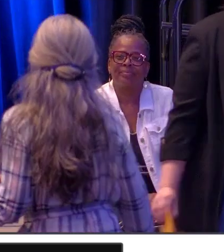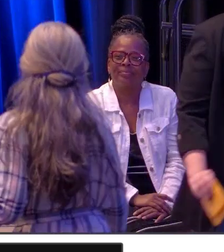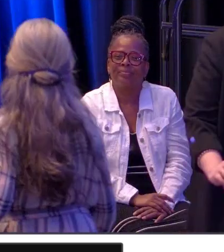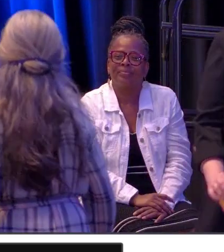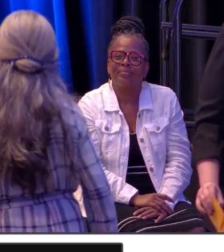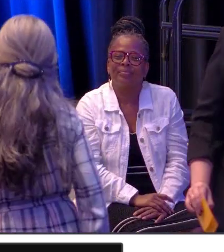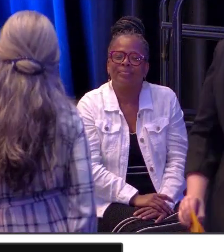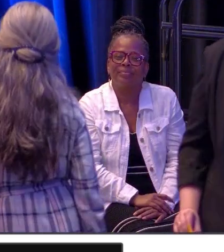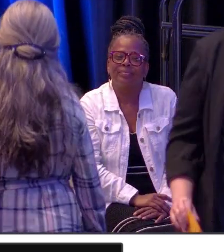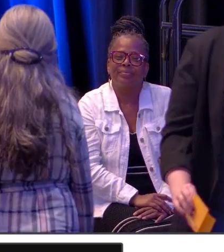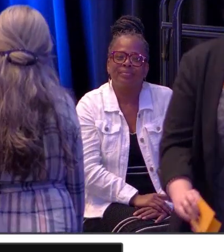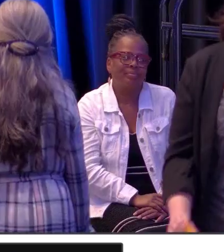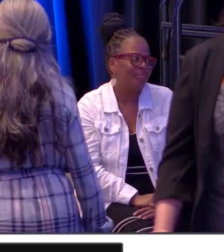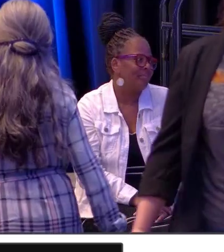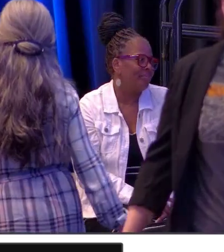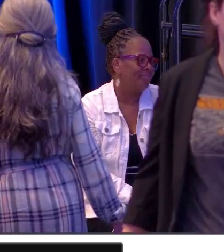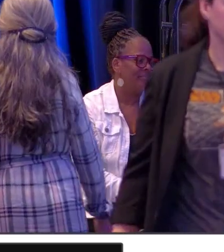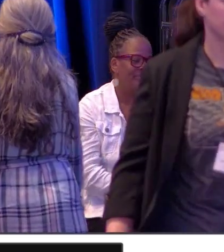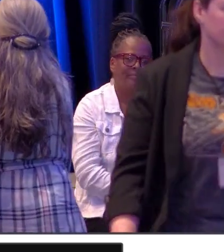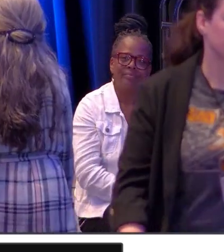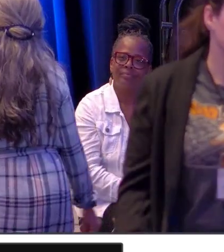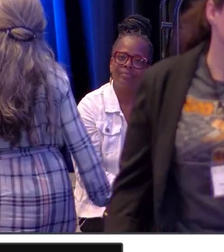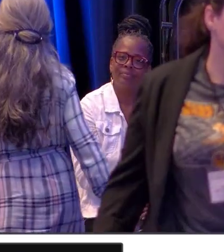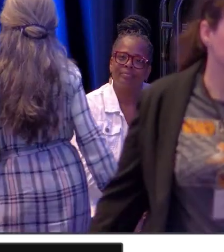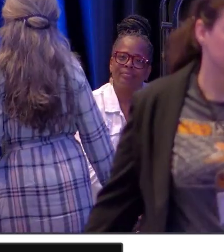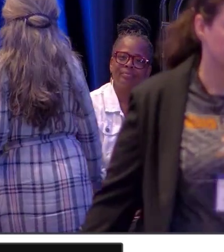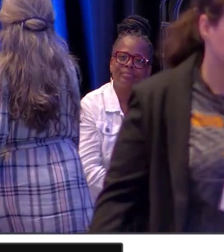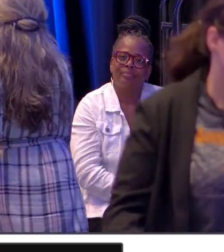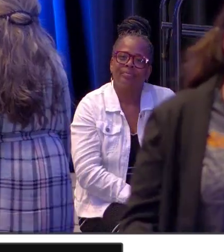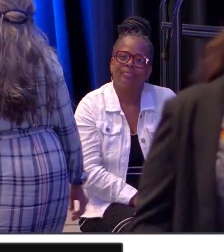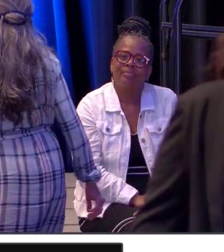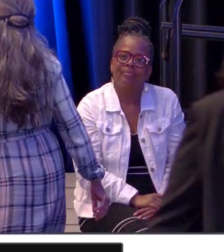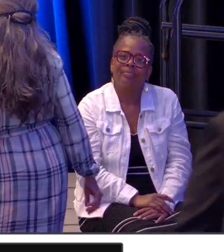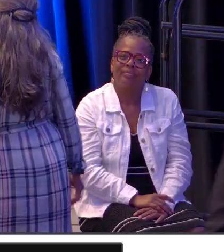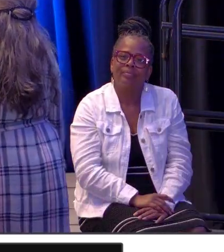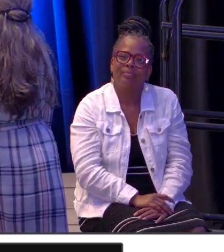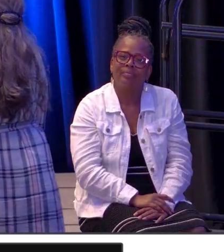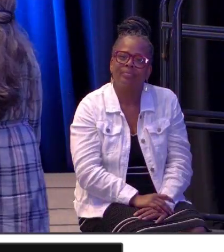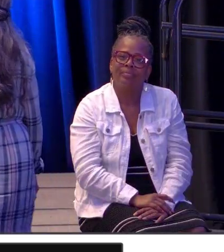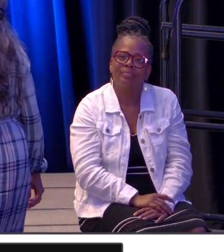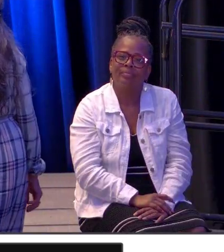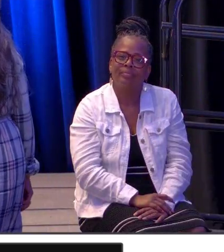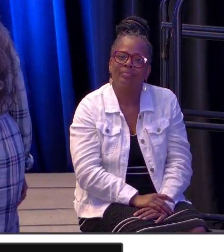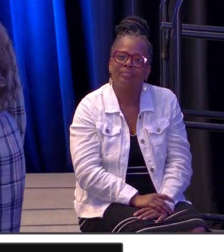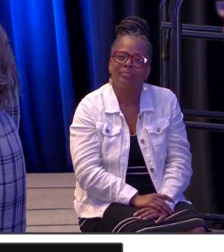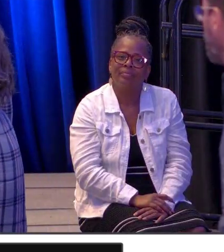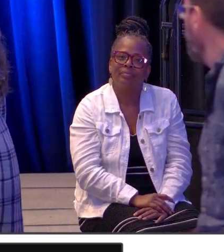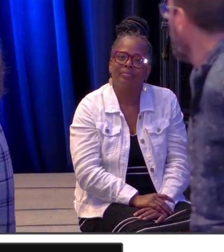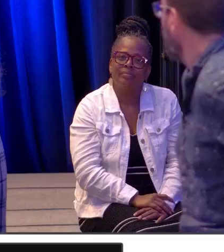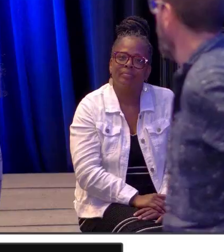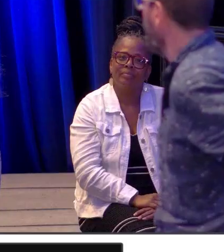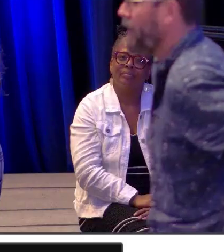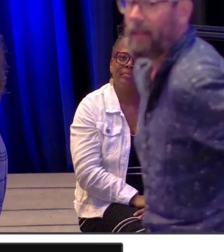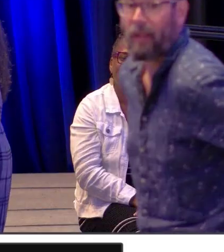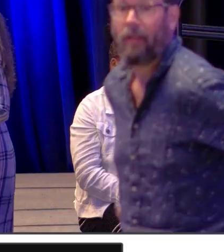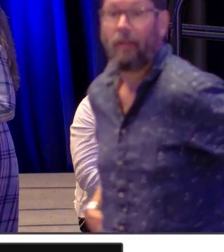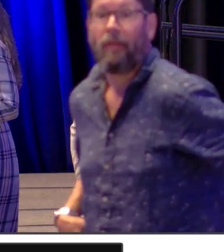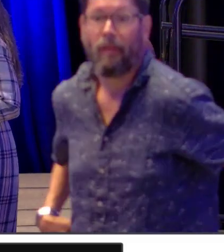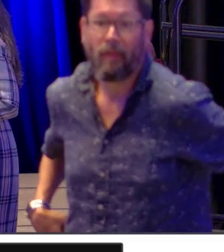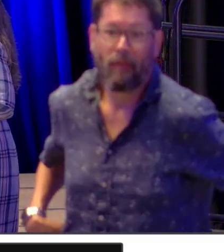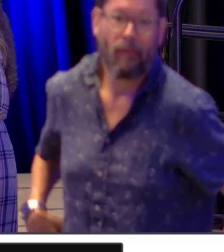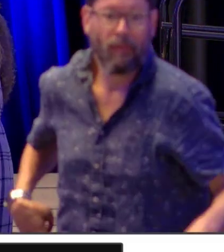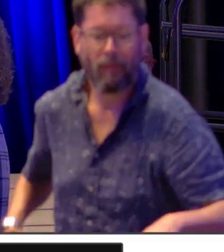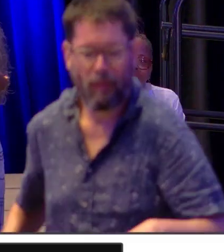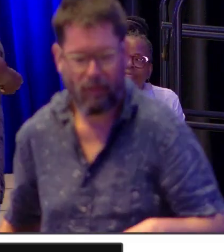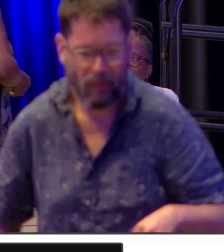Oh, hold on. Here. Why don't you do this? You can let them get them, and then we can sort them. There we go.